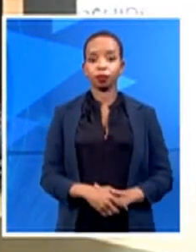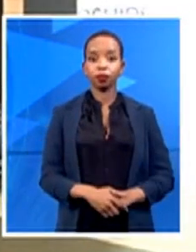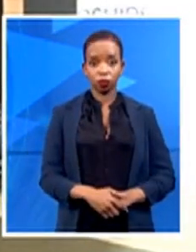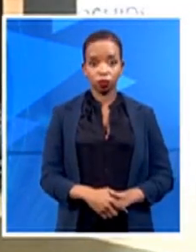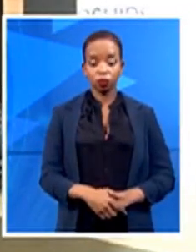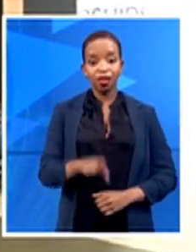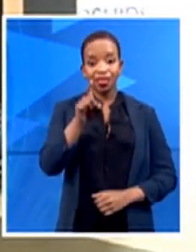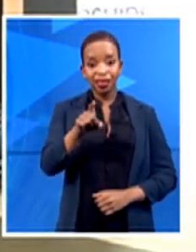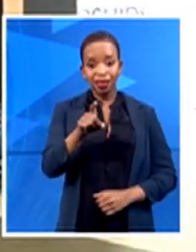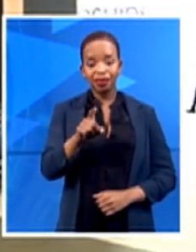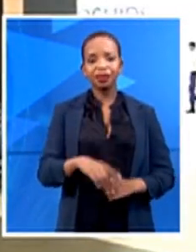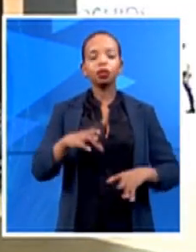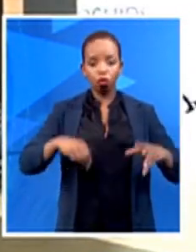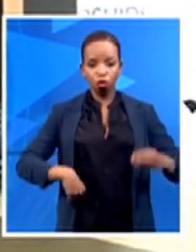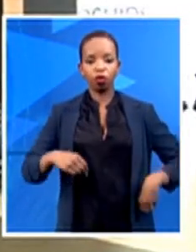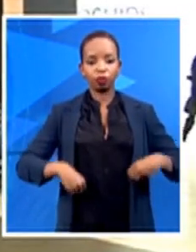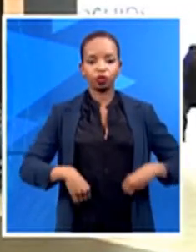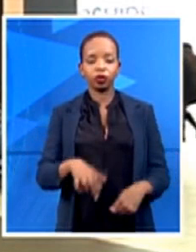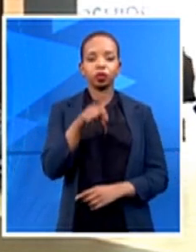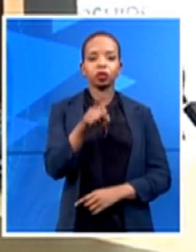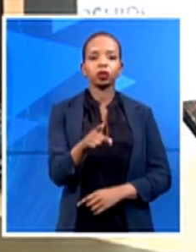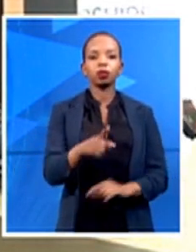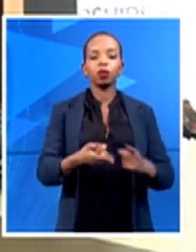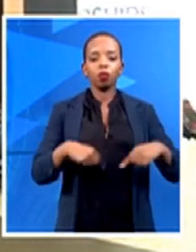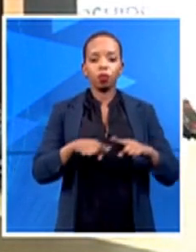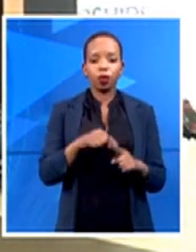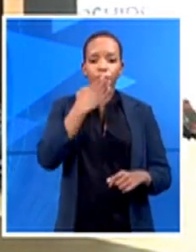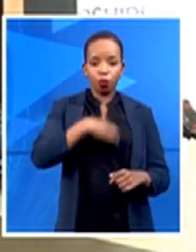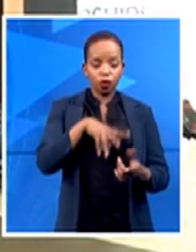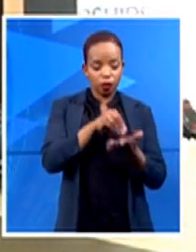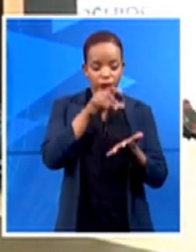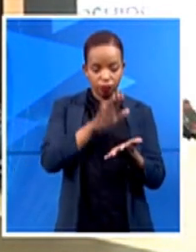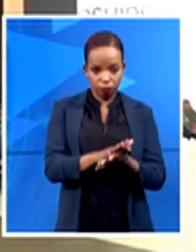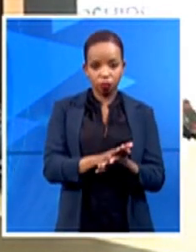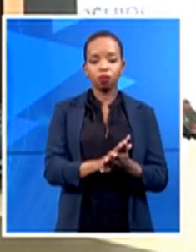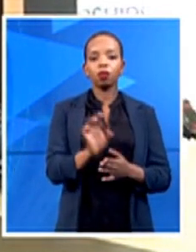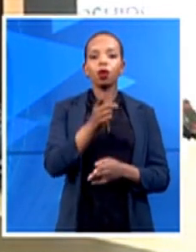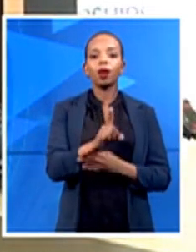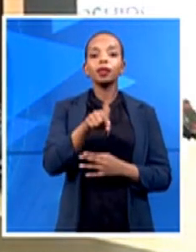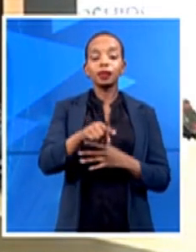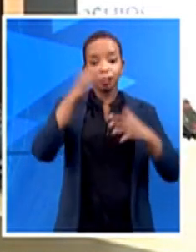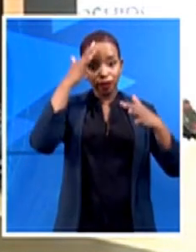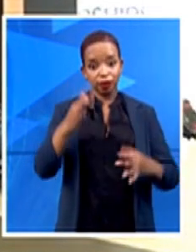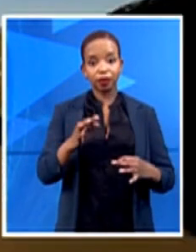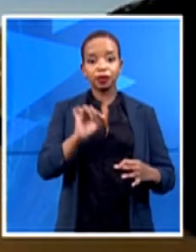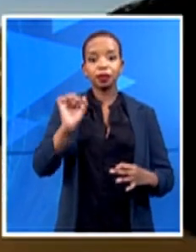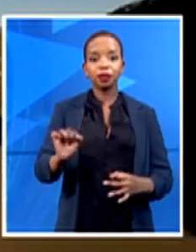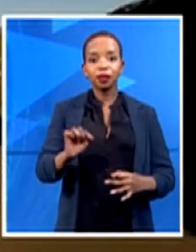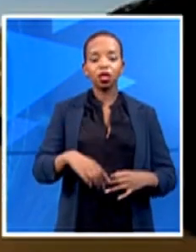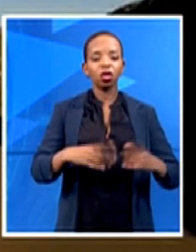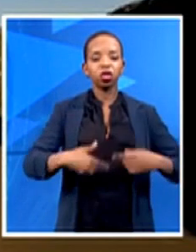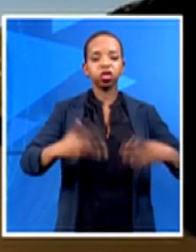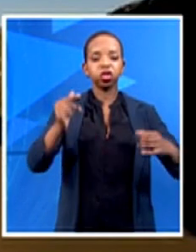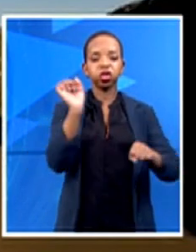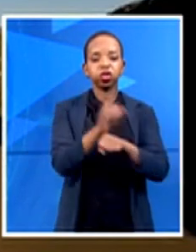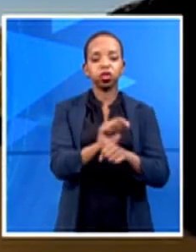and we wish to be on record that his decision is not only reckless, but well calculated, given the timing in order to ensure the liquidation